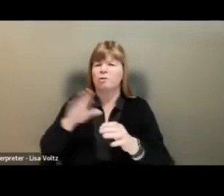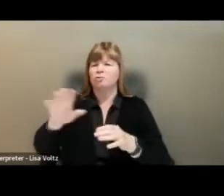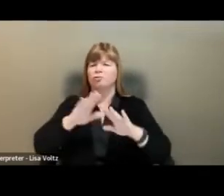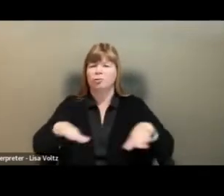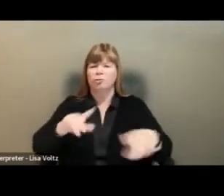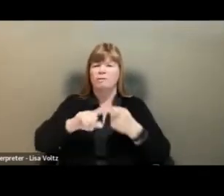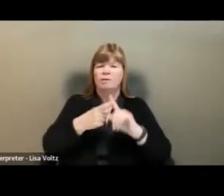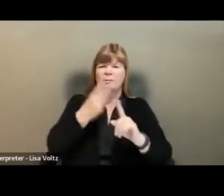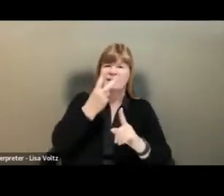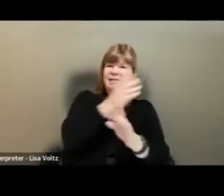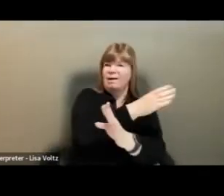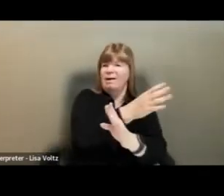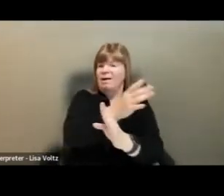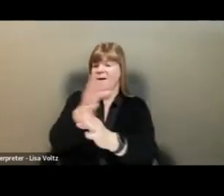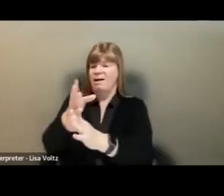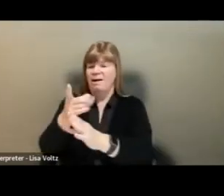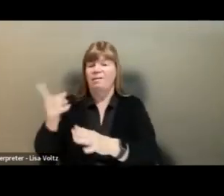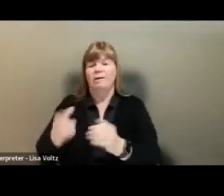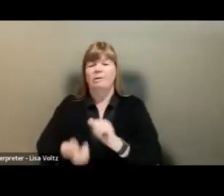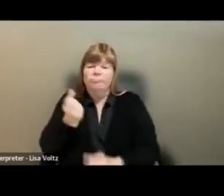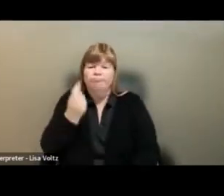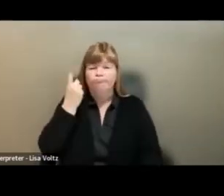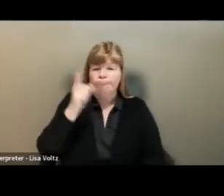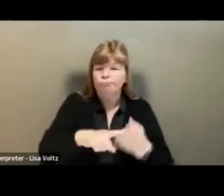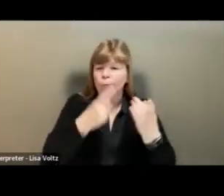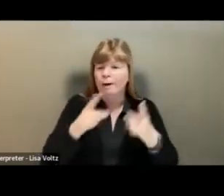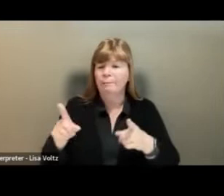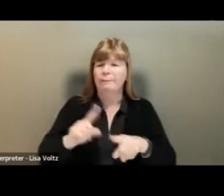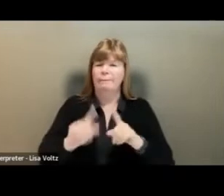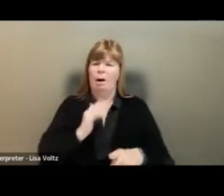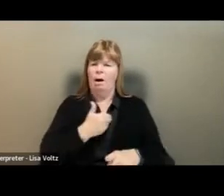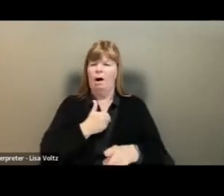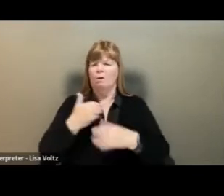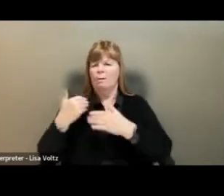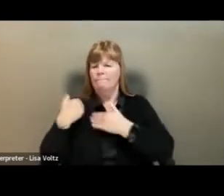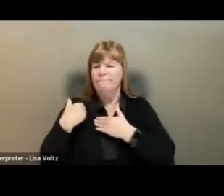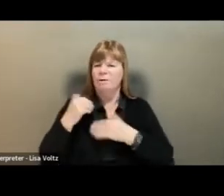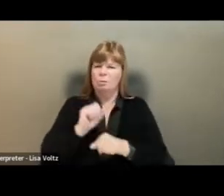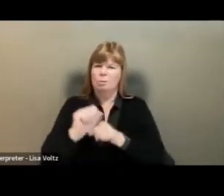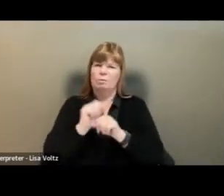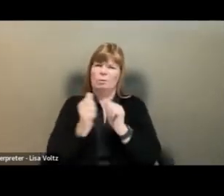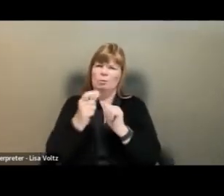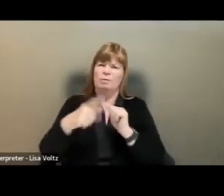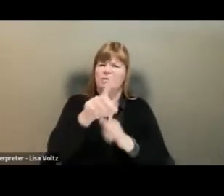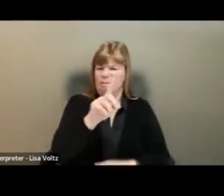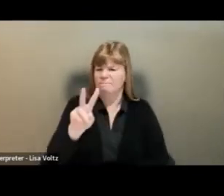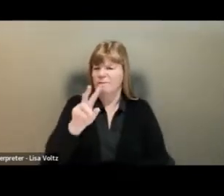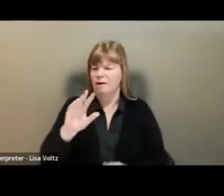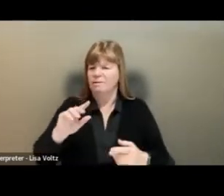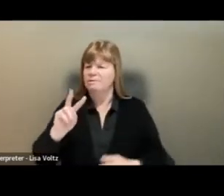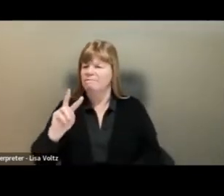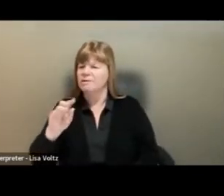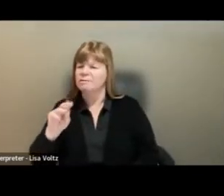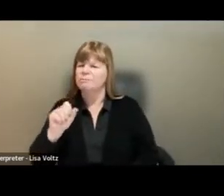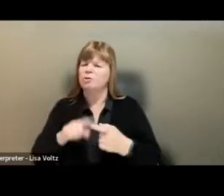movie, it probably makes total sense what happens. So a part of our job, I think, when working with domestic violence victims is to step back